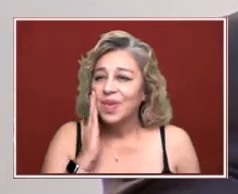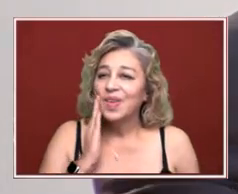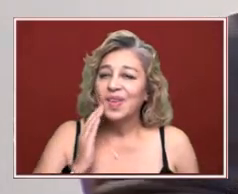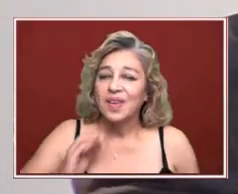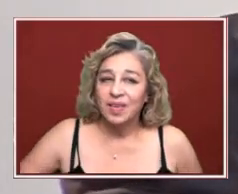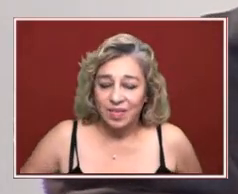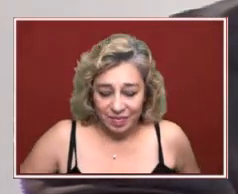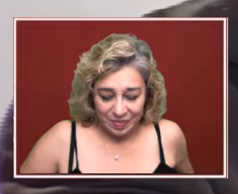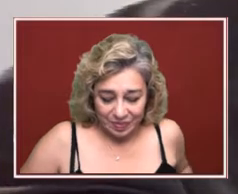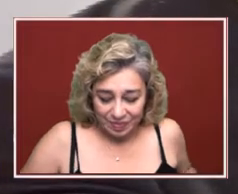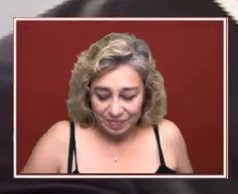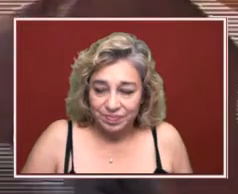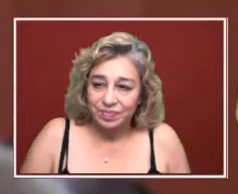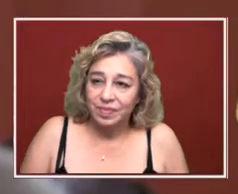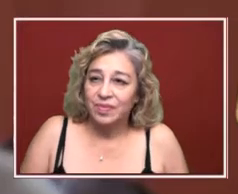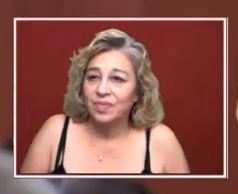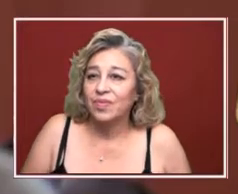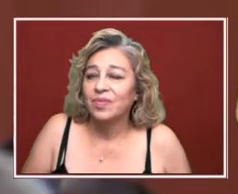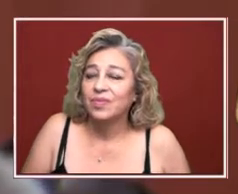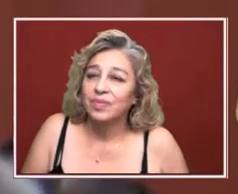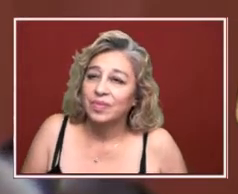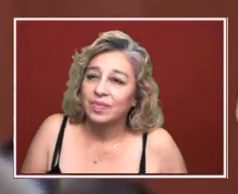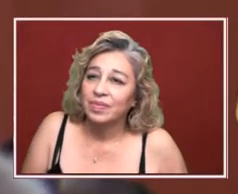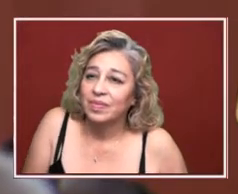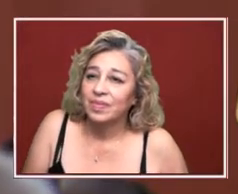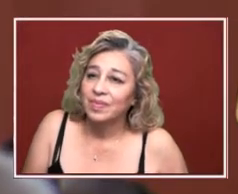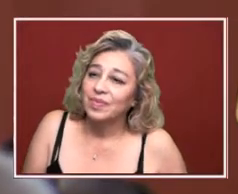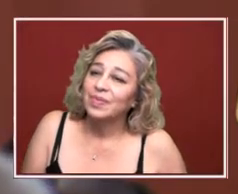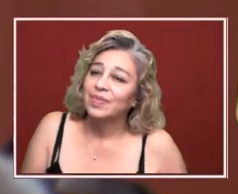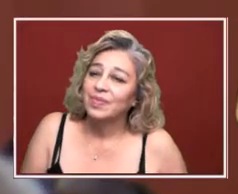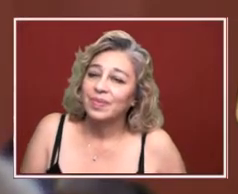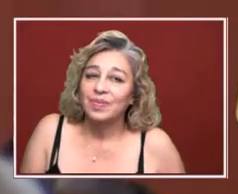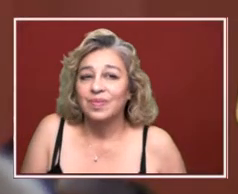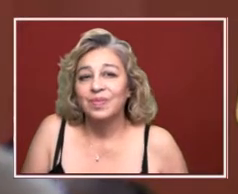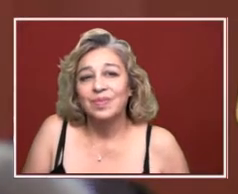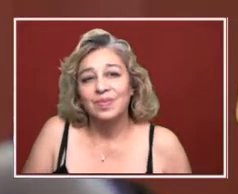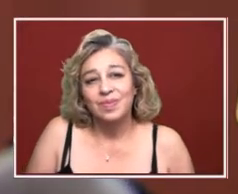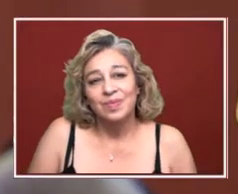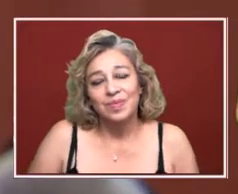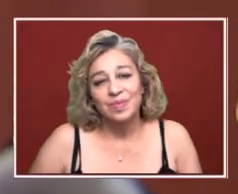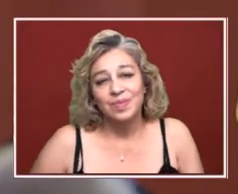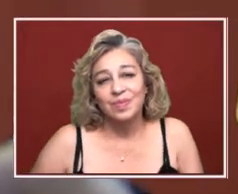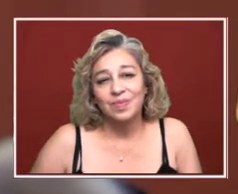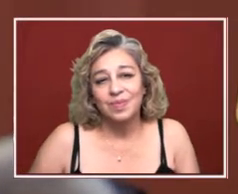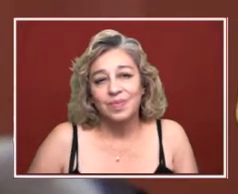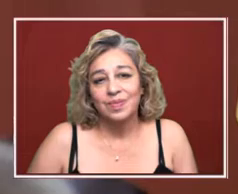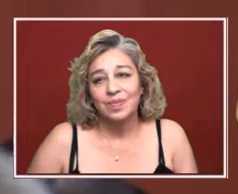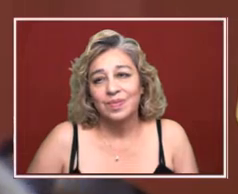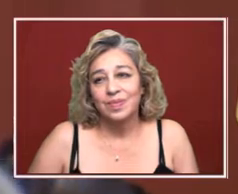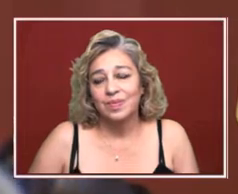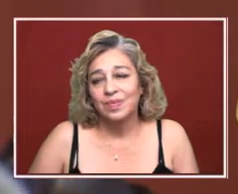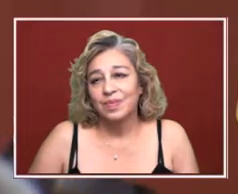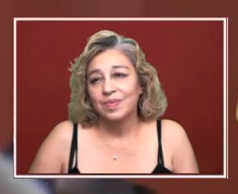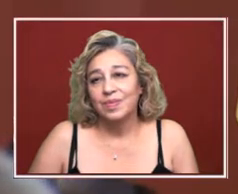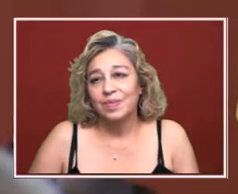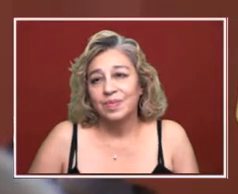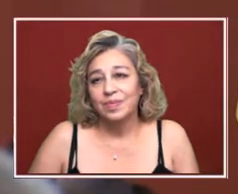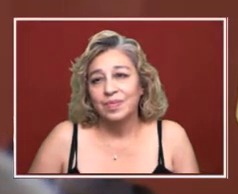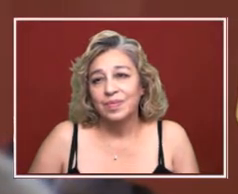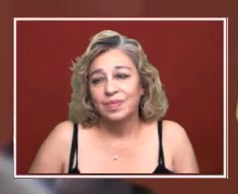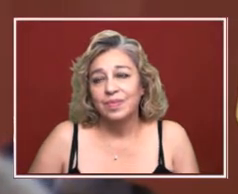Y se están otorgando becas a 300,000 estudiantes de